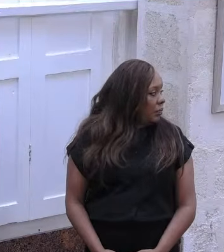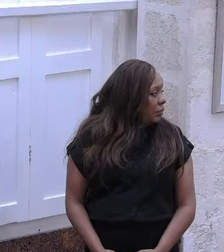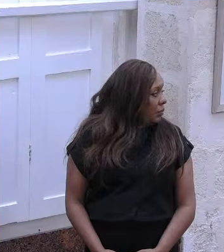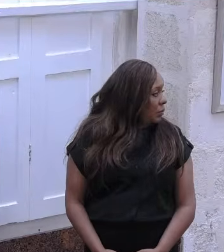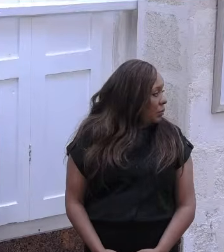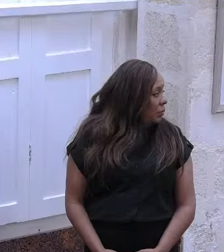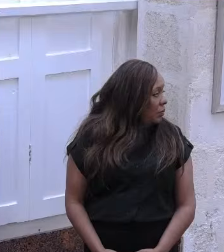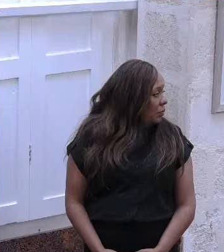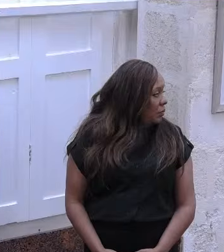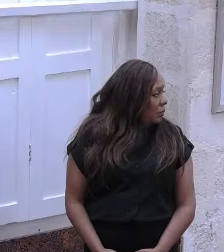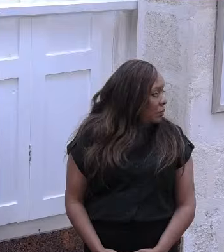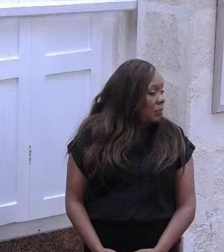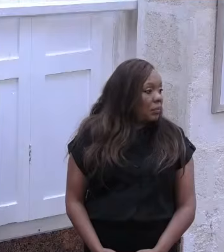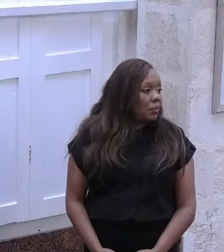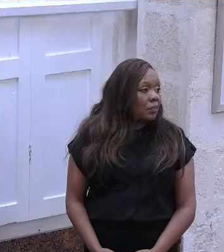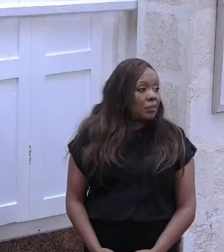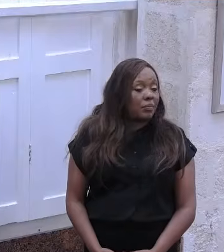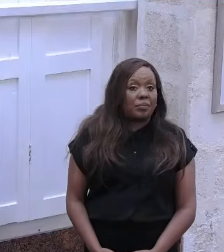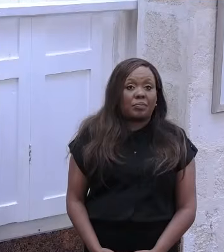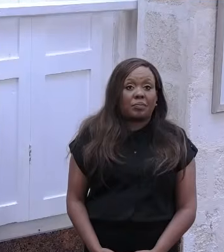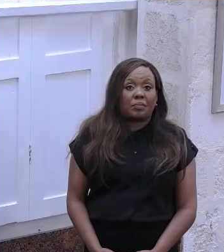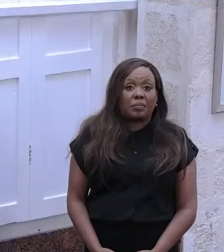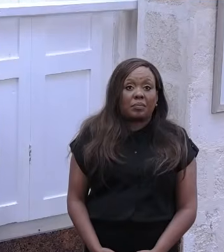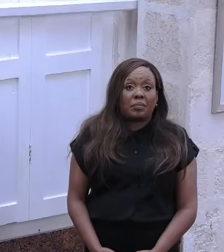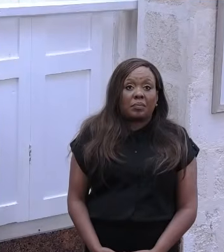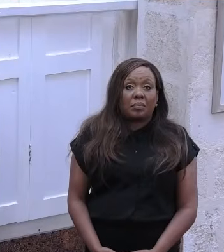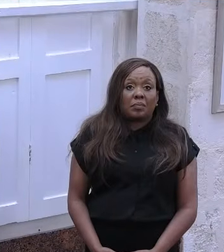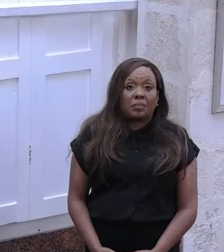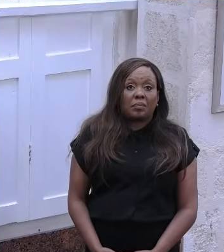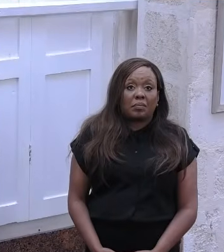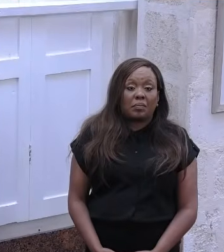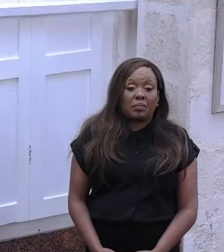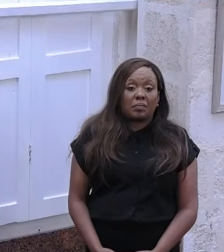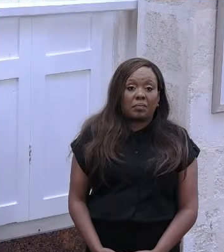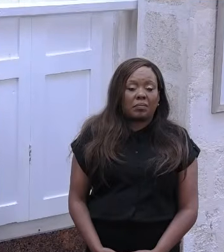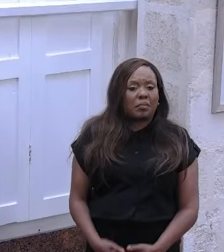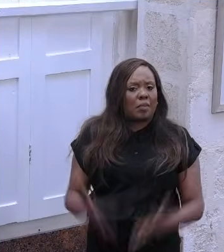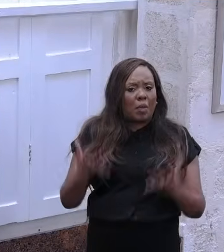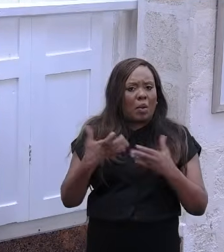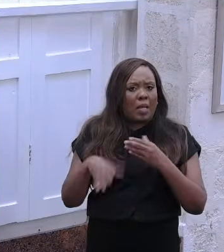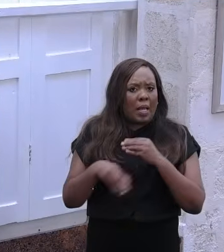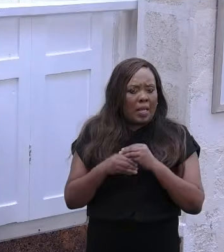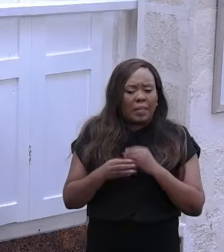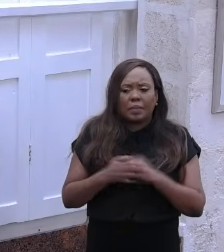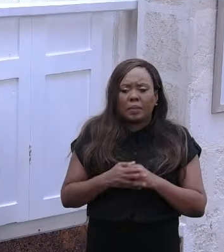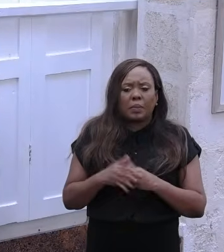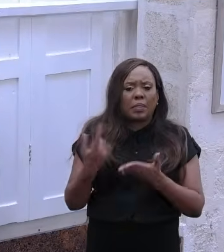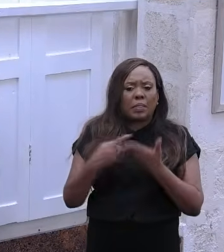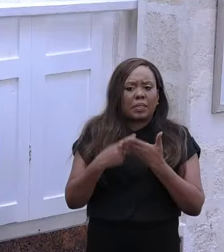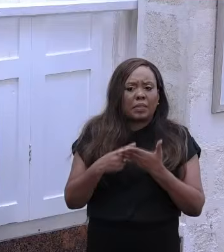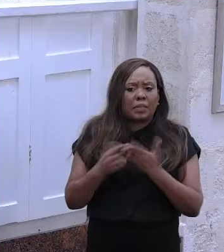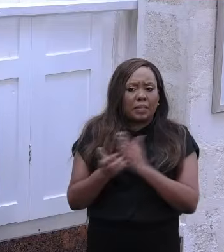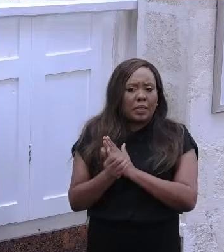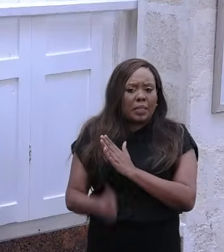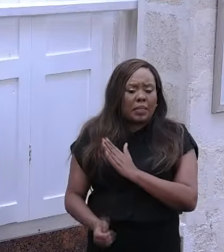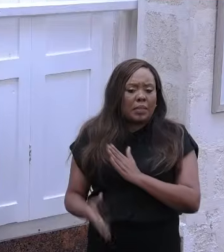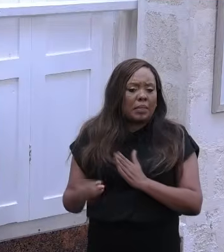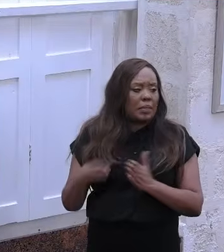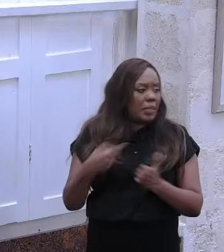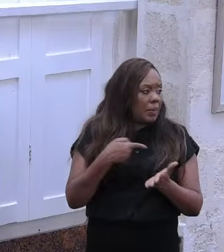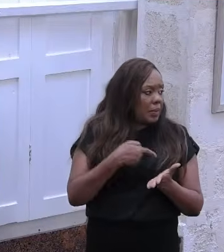Just to add, Chair, I noticed the conversation centered around skills and wages, but there were other things that were